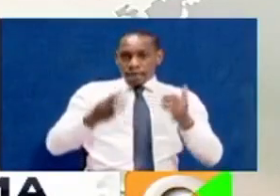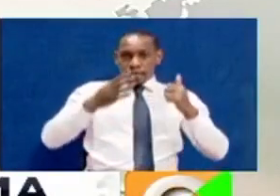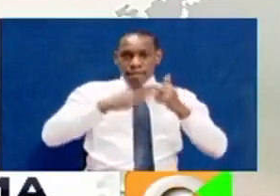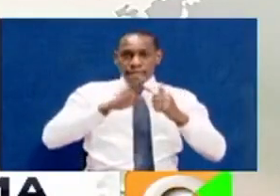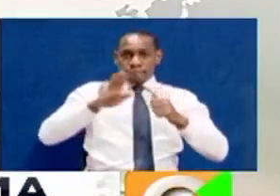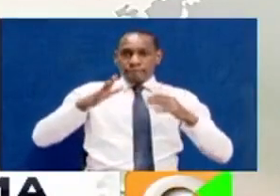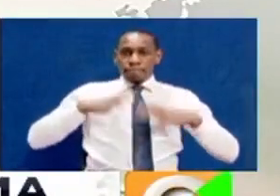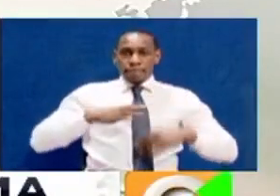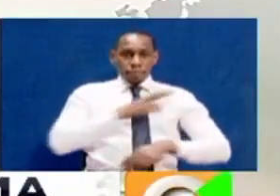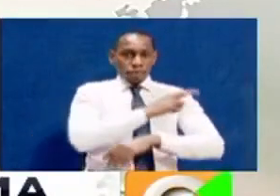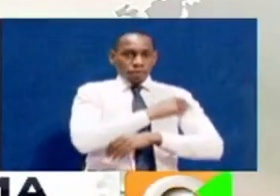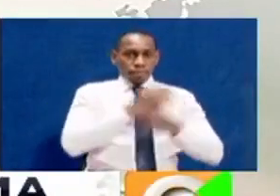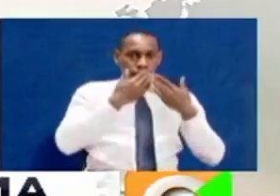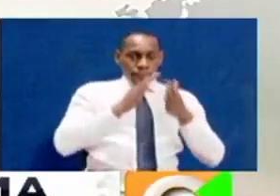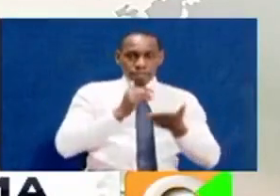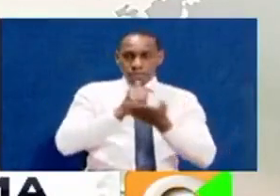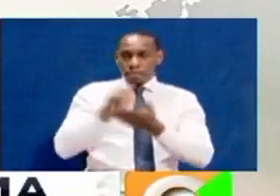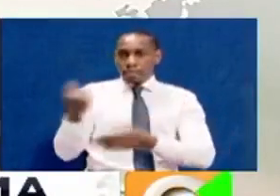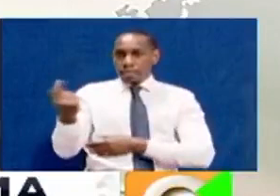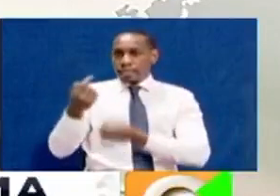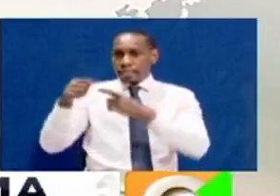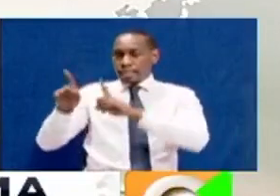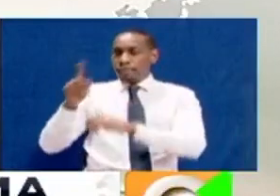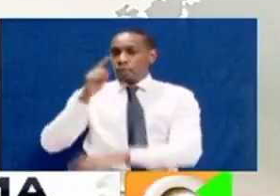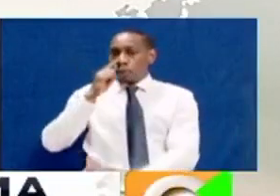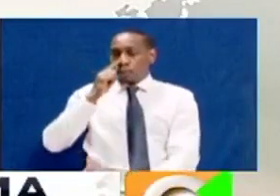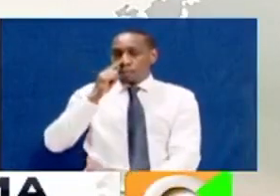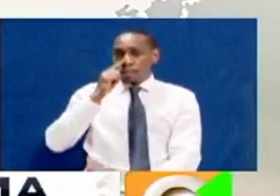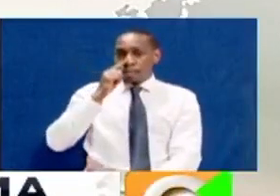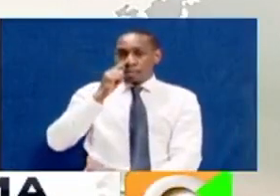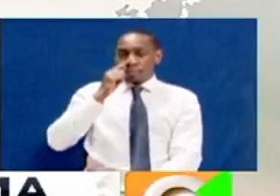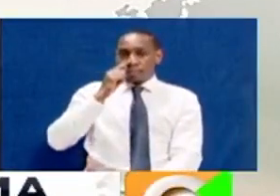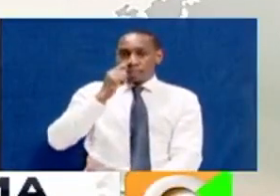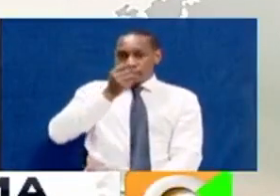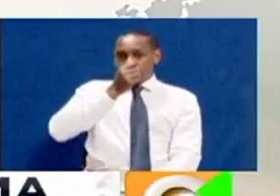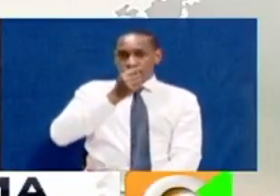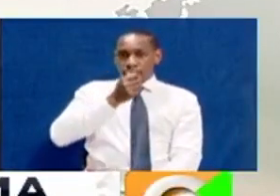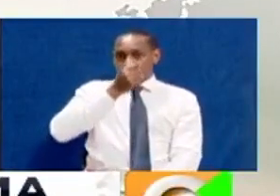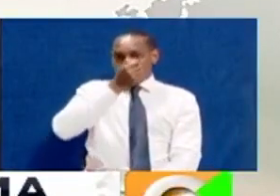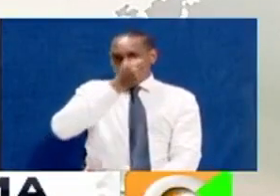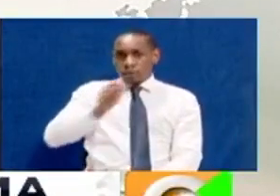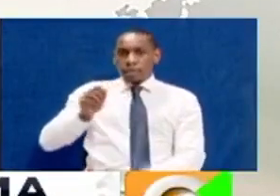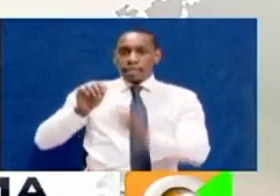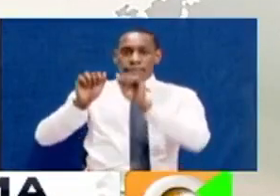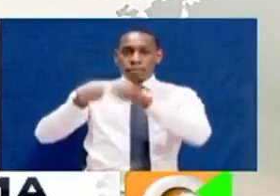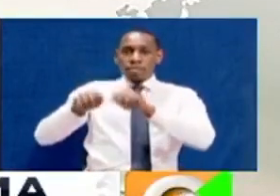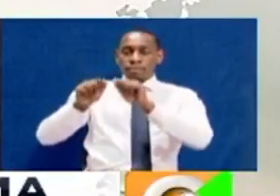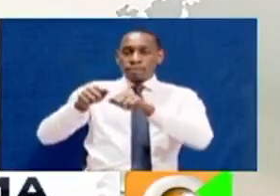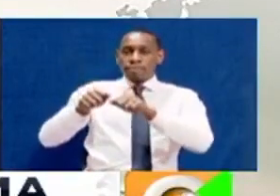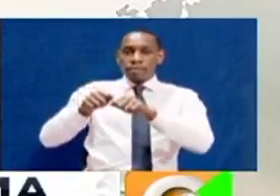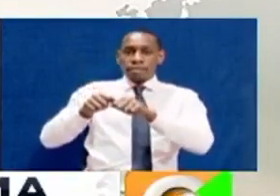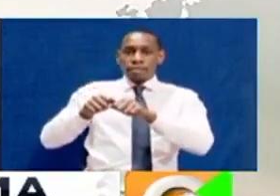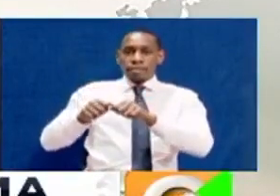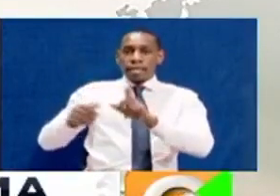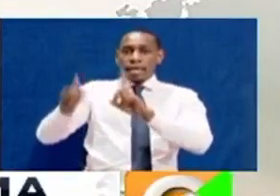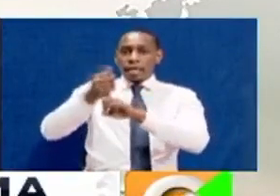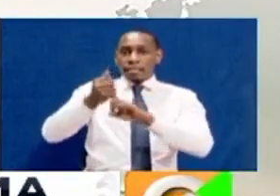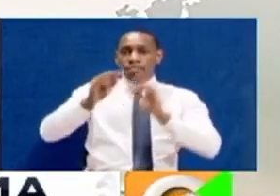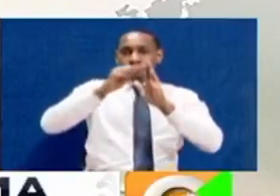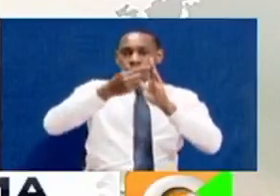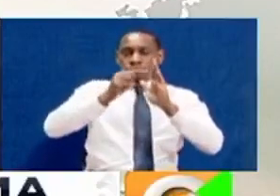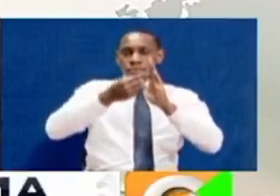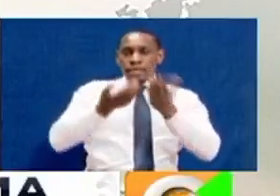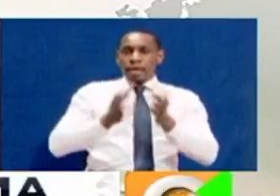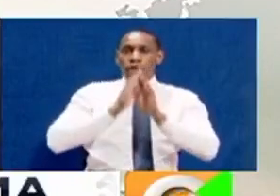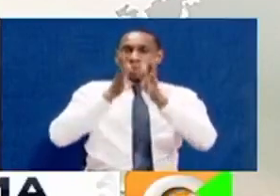95 people have been allowed to self-isolate themselves at home in disregard to their inability to observe these requirements. And as Chemutai